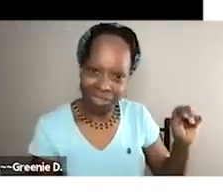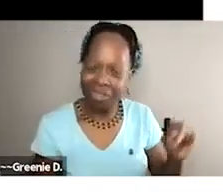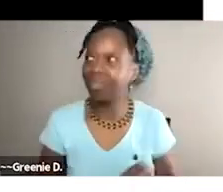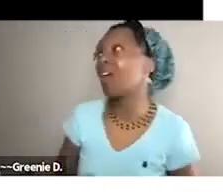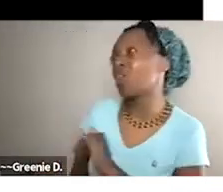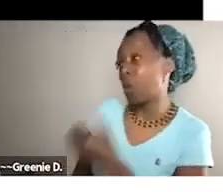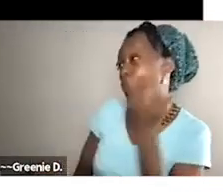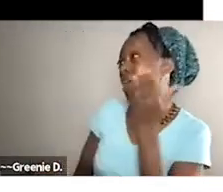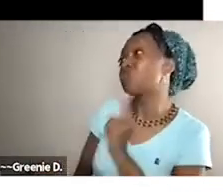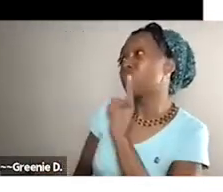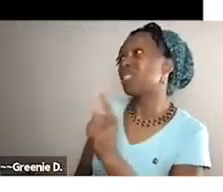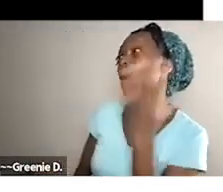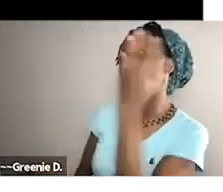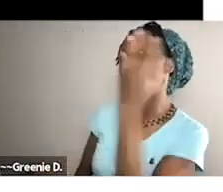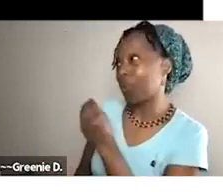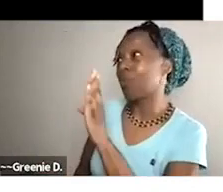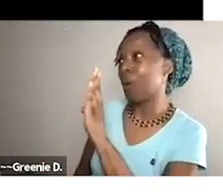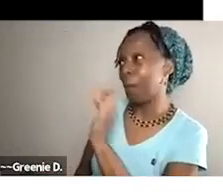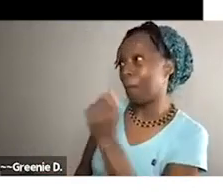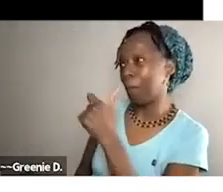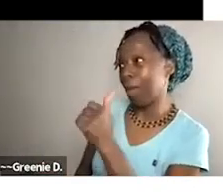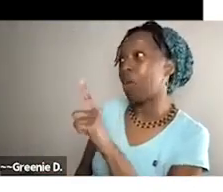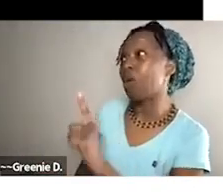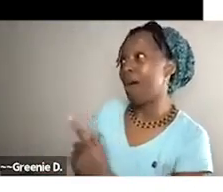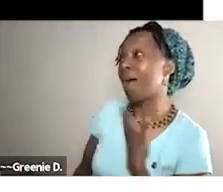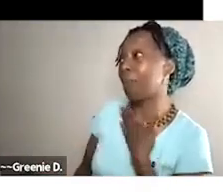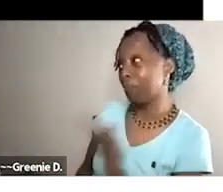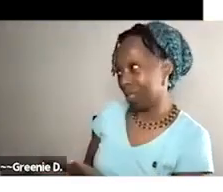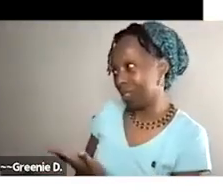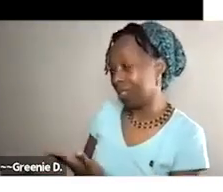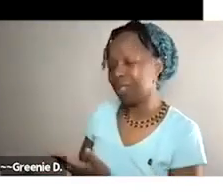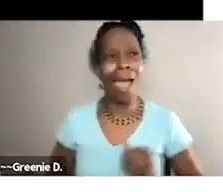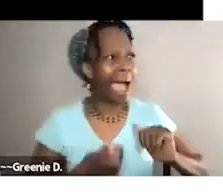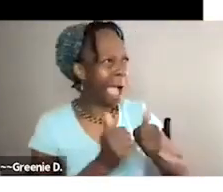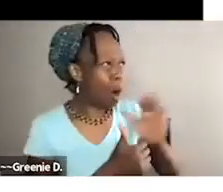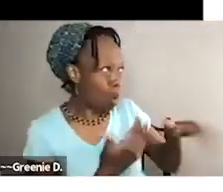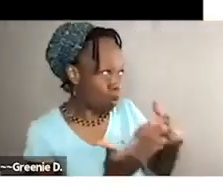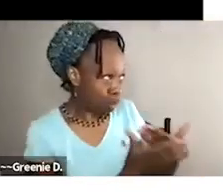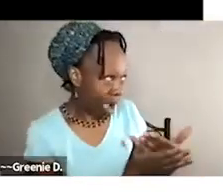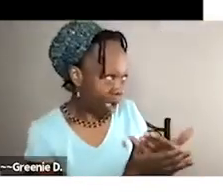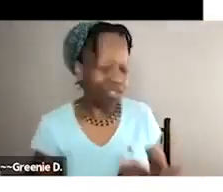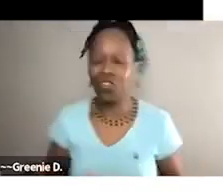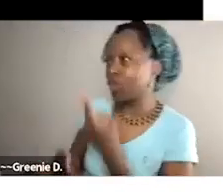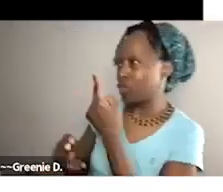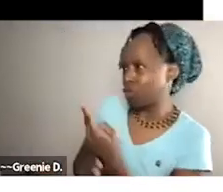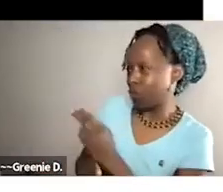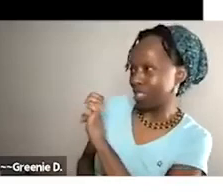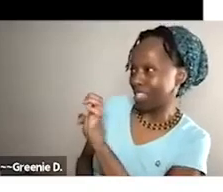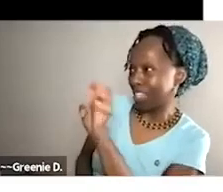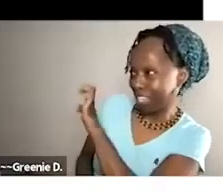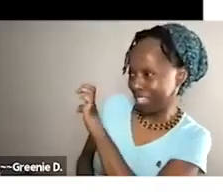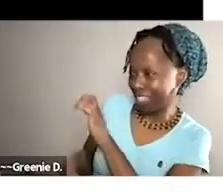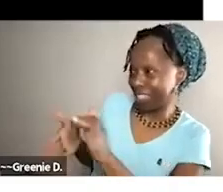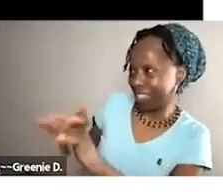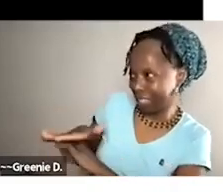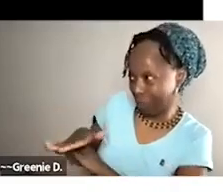Take the East Subway right to Metropolitan Avenue. And they got good bagels there, my man. Look at all that. All right. Rainbow bagels, I'll baby. Let